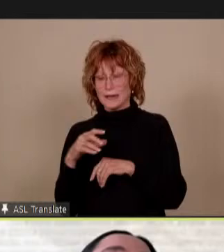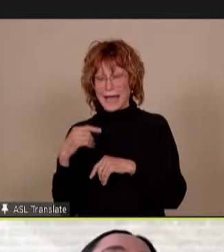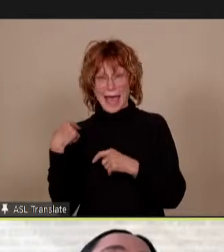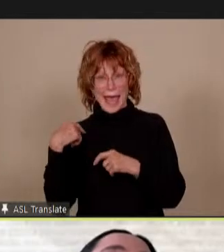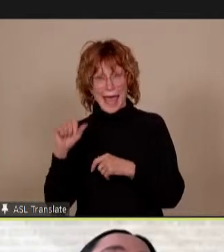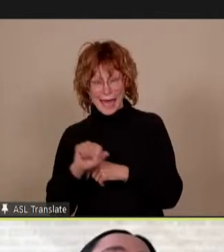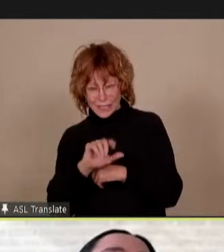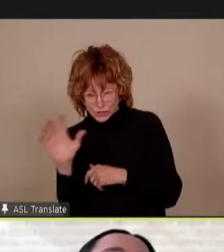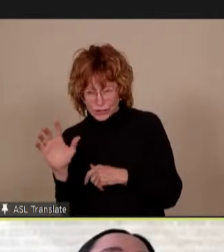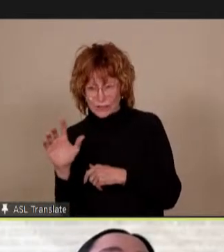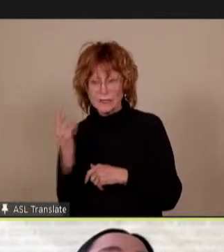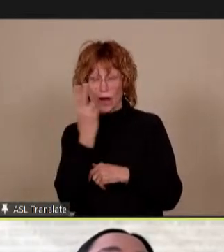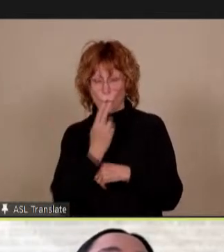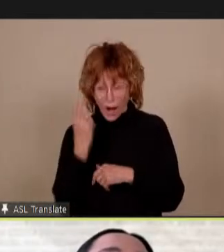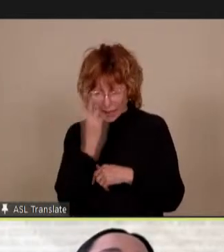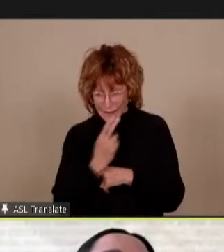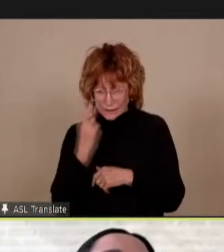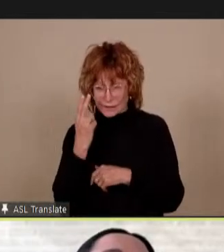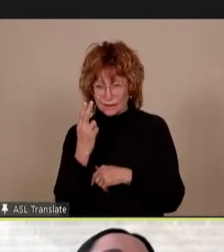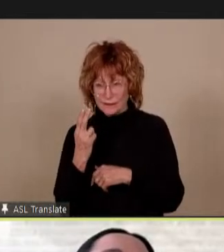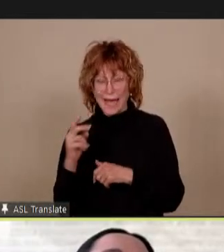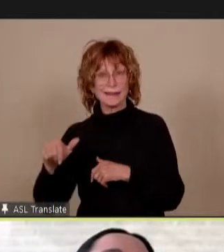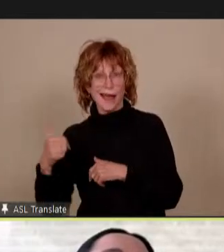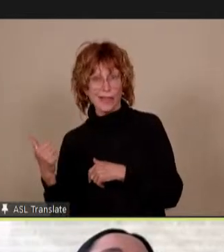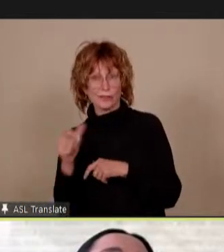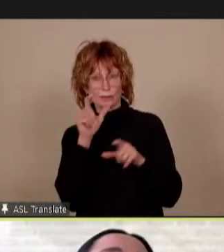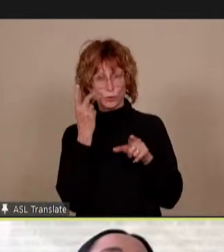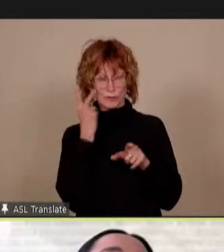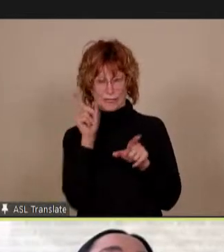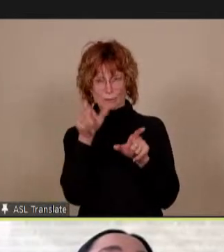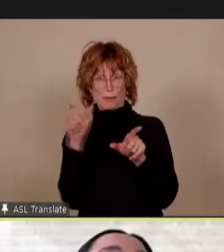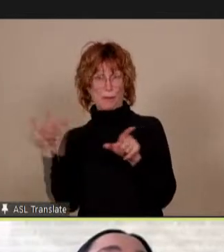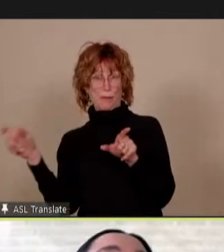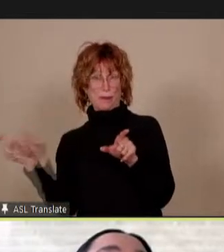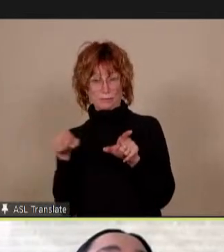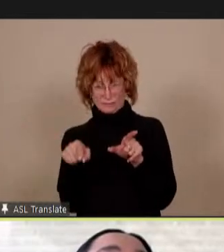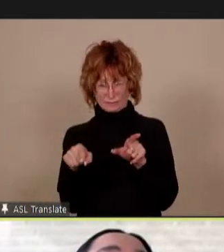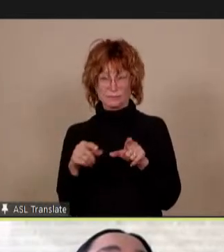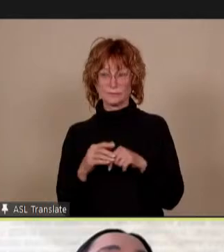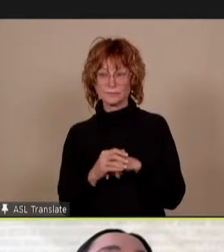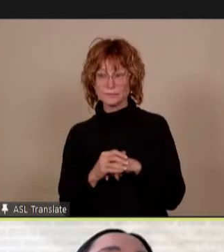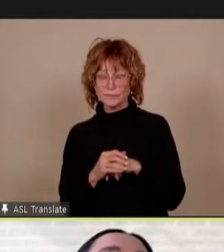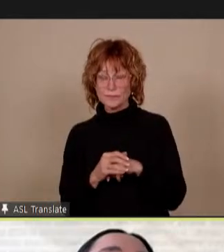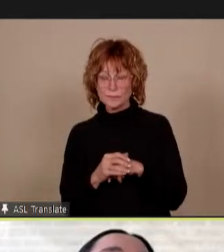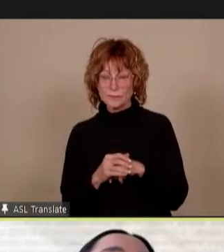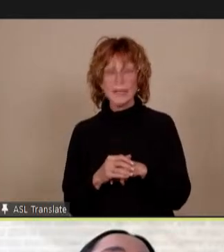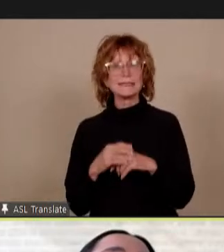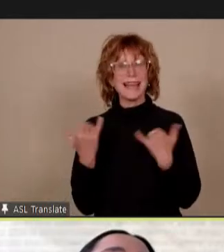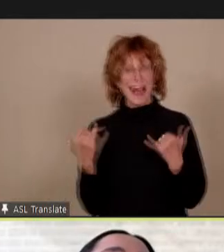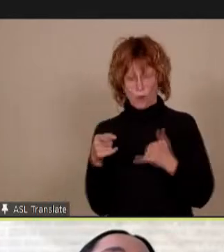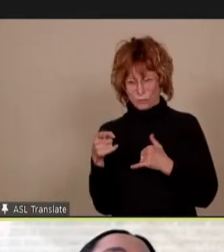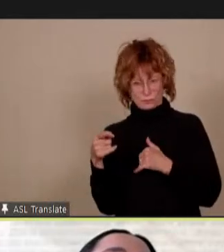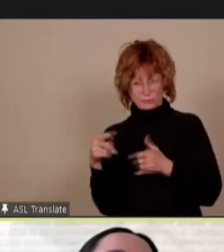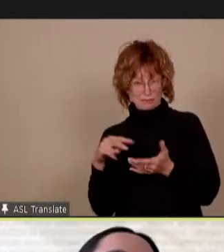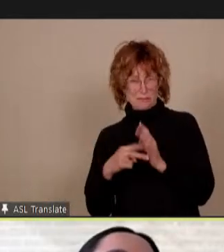CVAP Hawaiian, and CVAP other. And so what the demographics tell you is